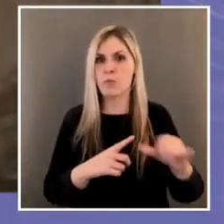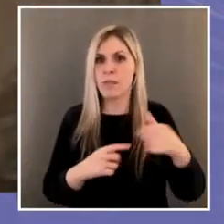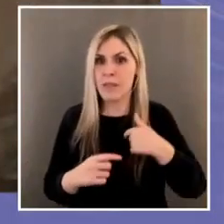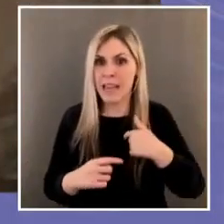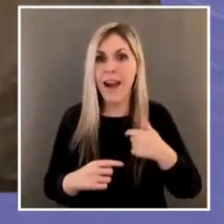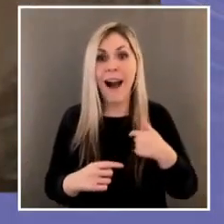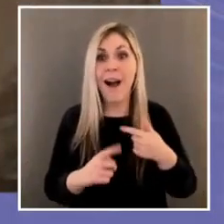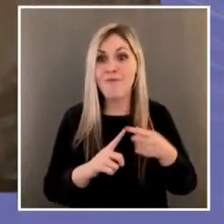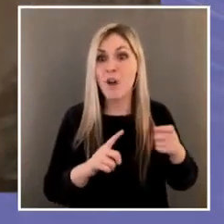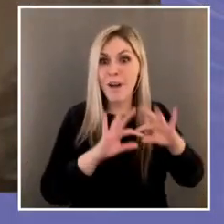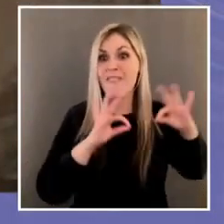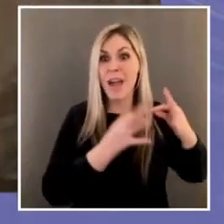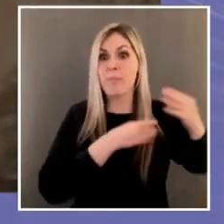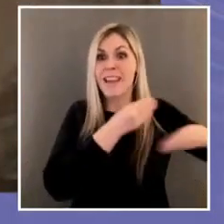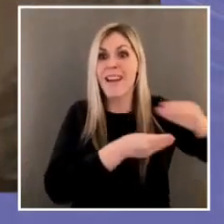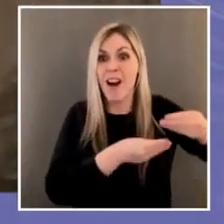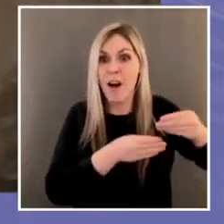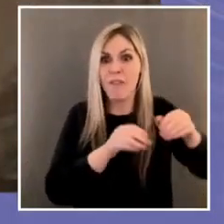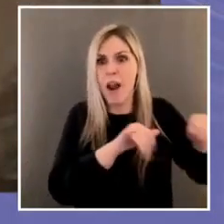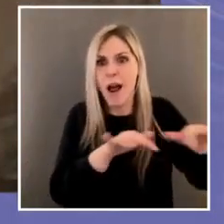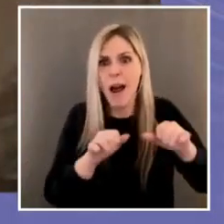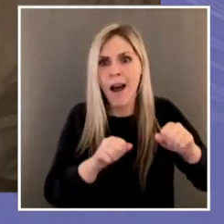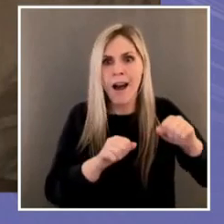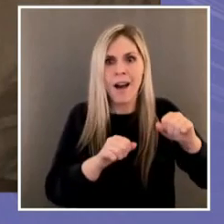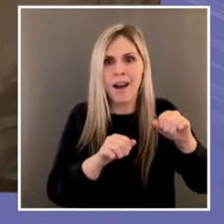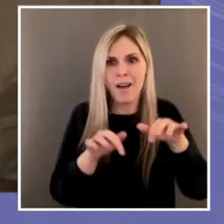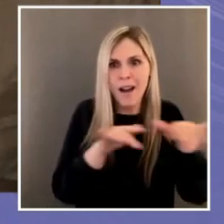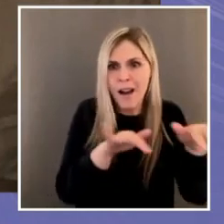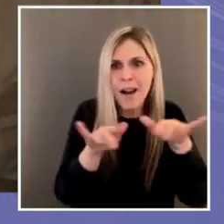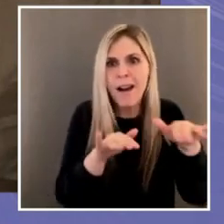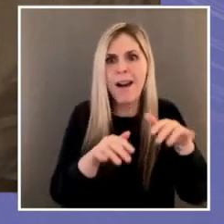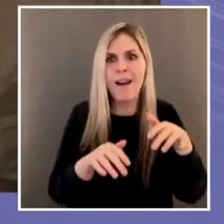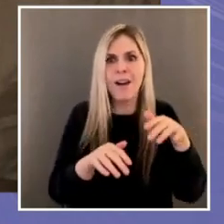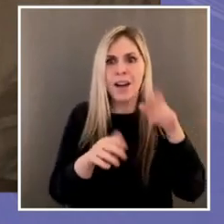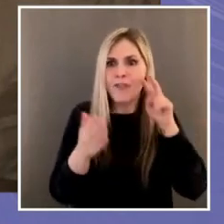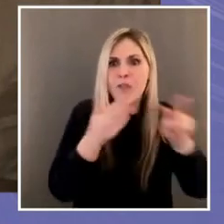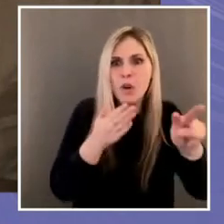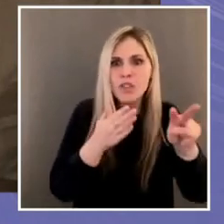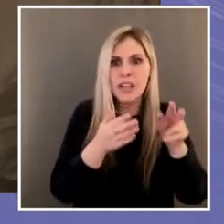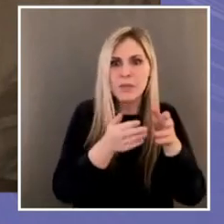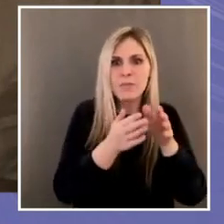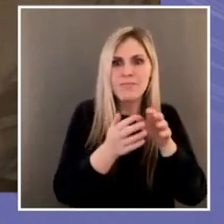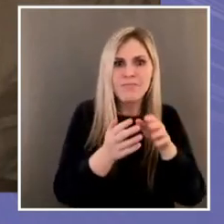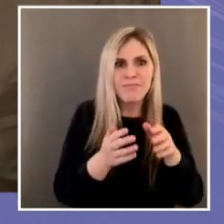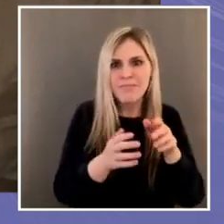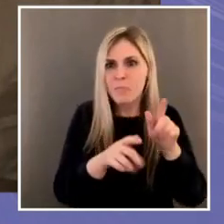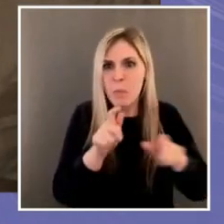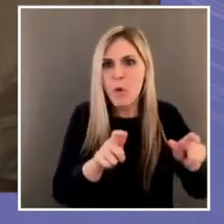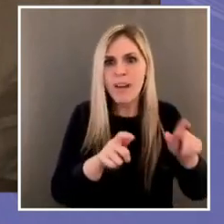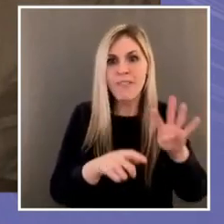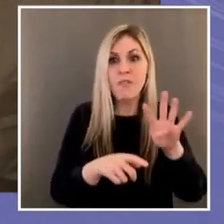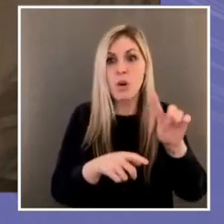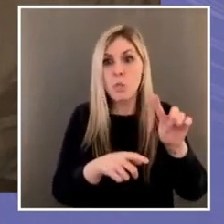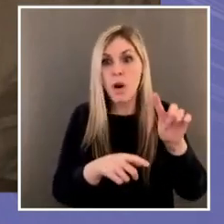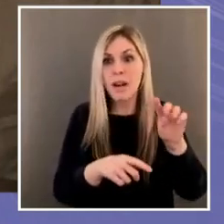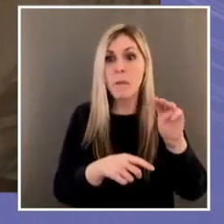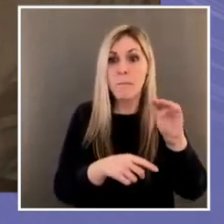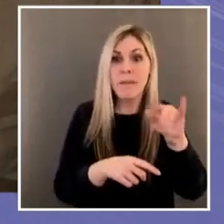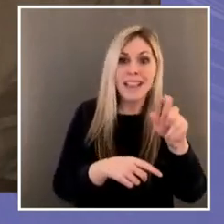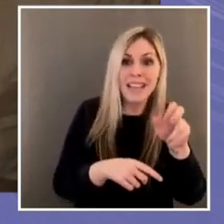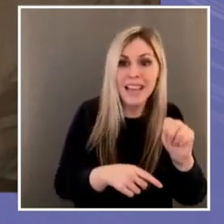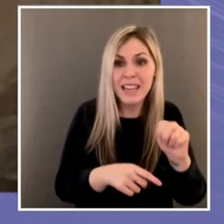sorcerers, active Hongkongs, and penny ante fortune tellers with 41 million spirit critters